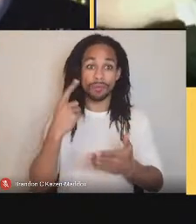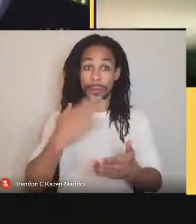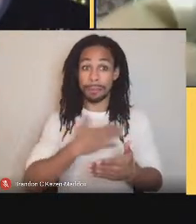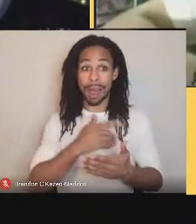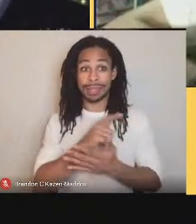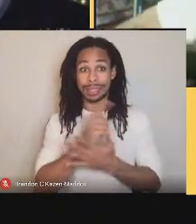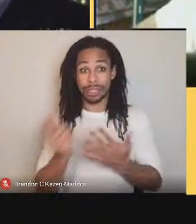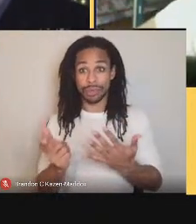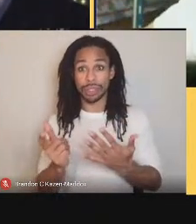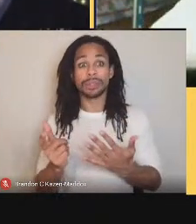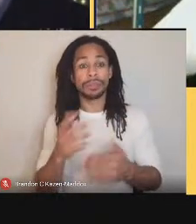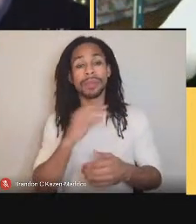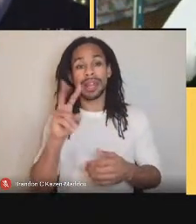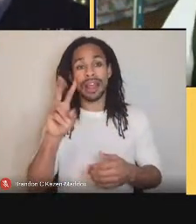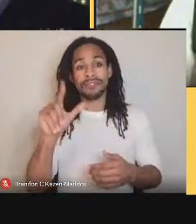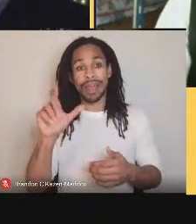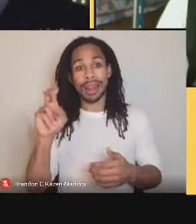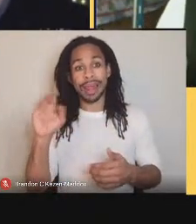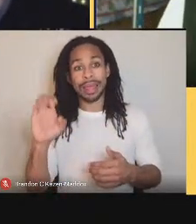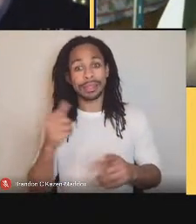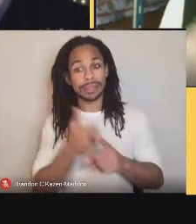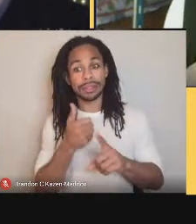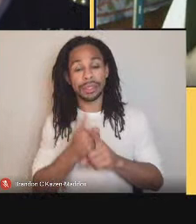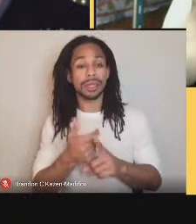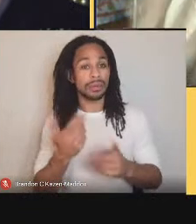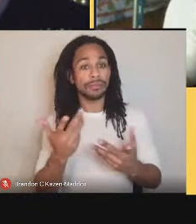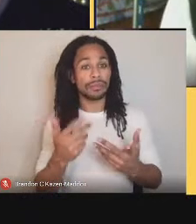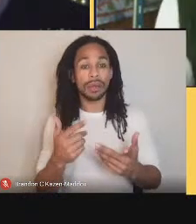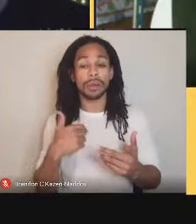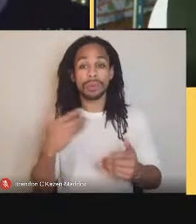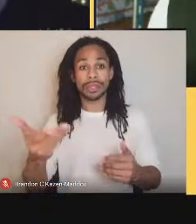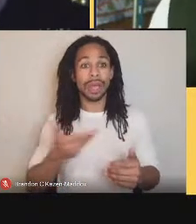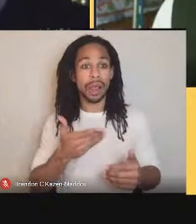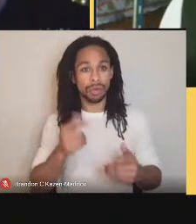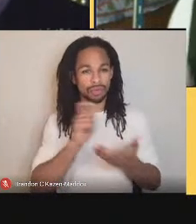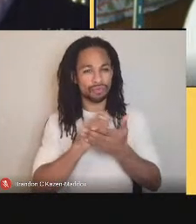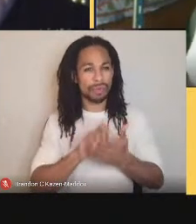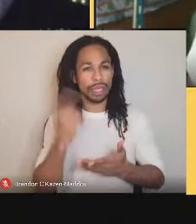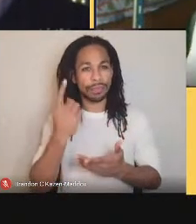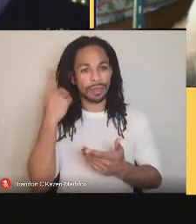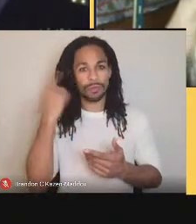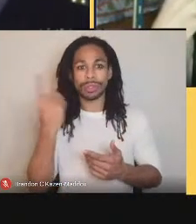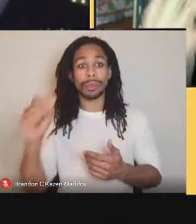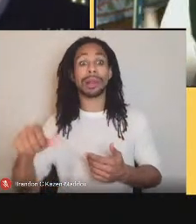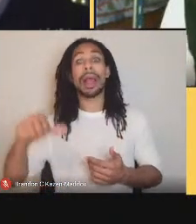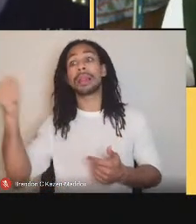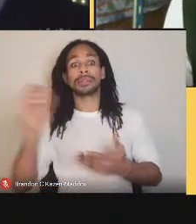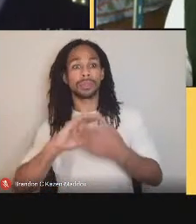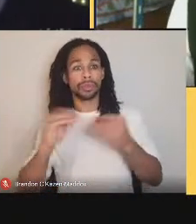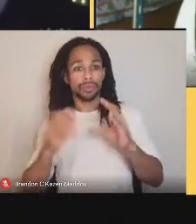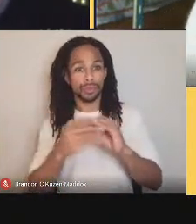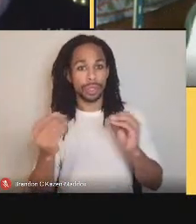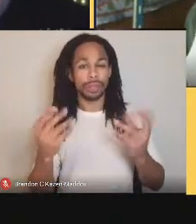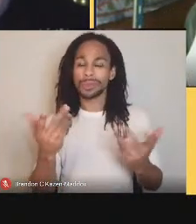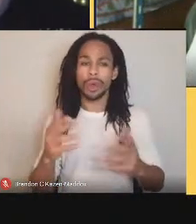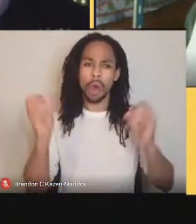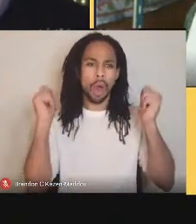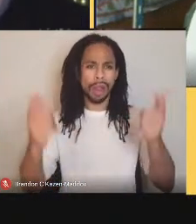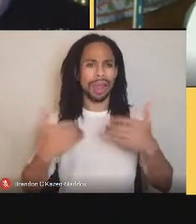And then also Valence, where I was hired to write a theme for somebody else's story, all with its different